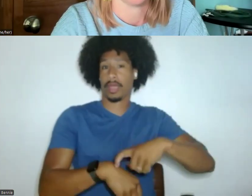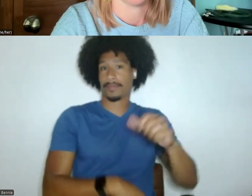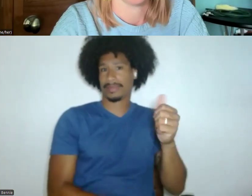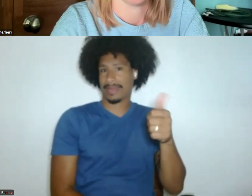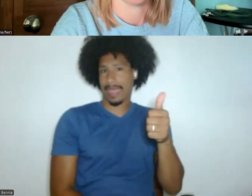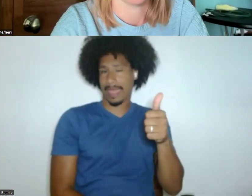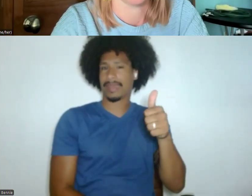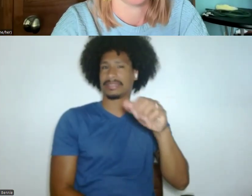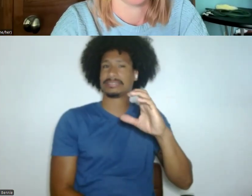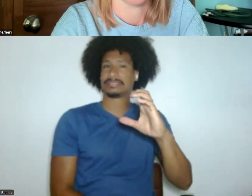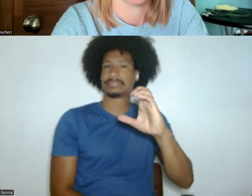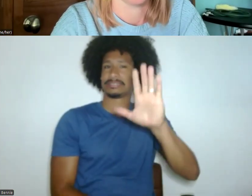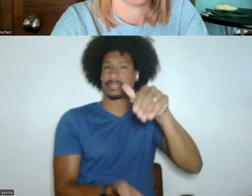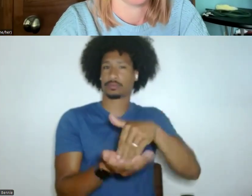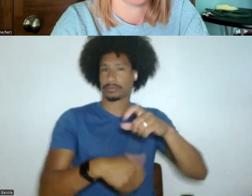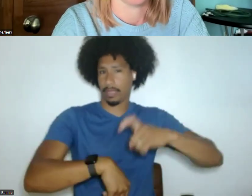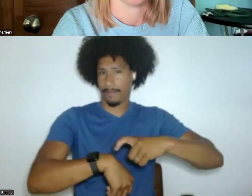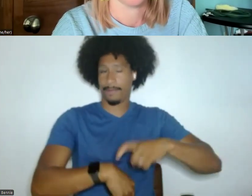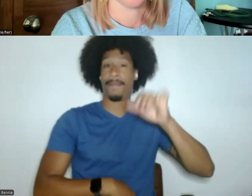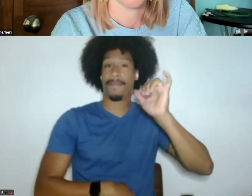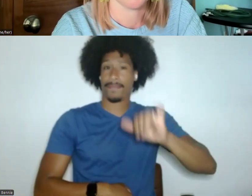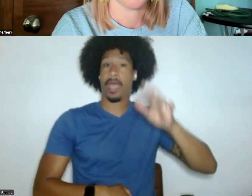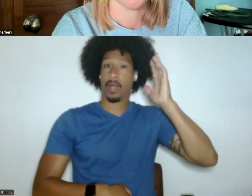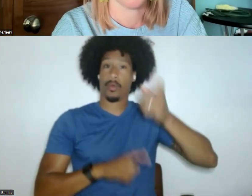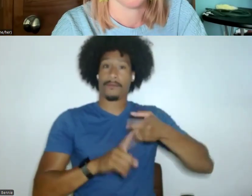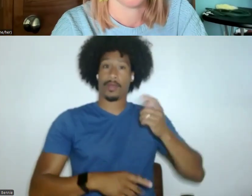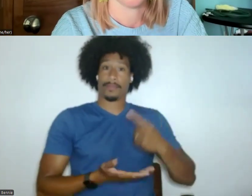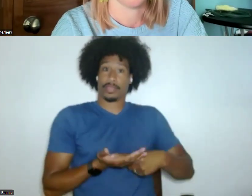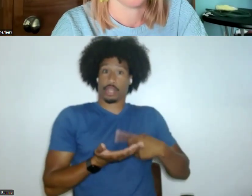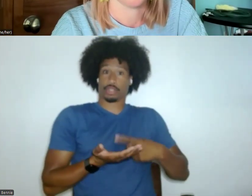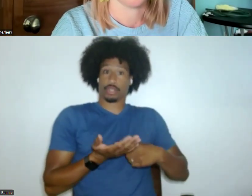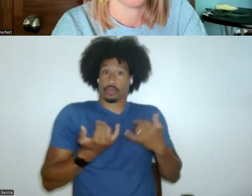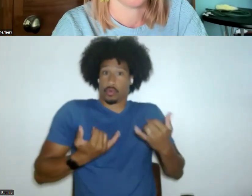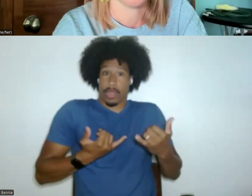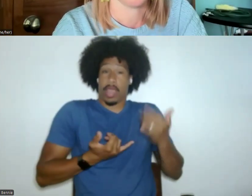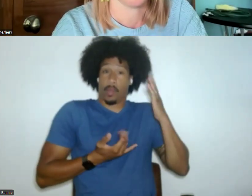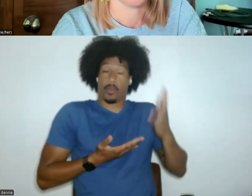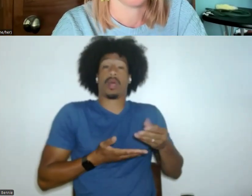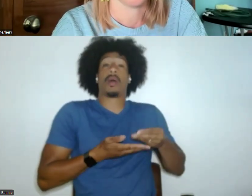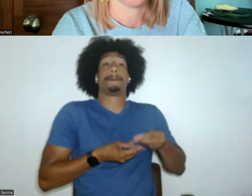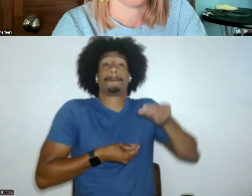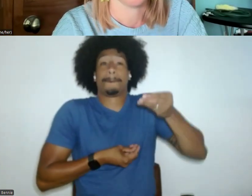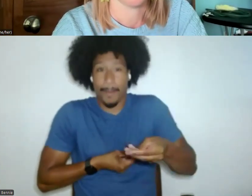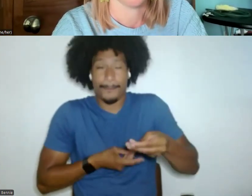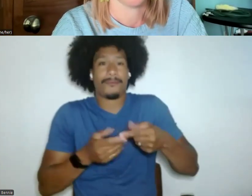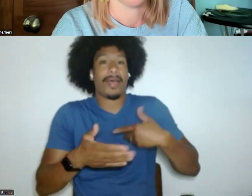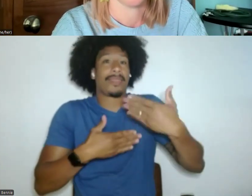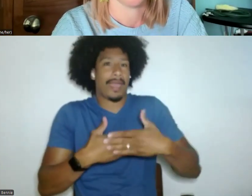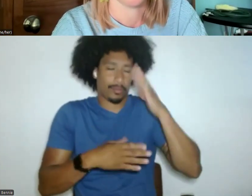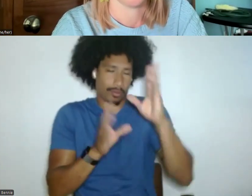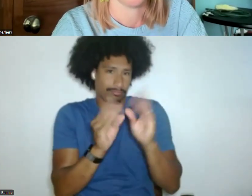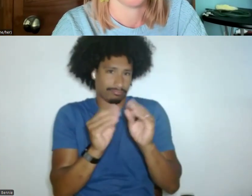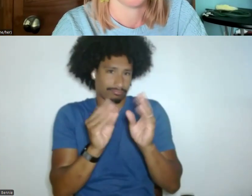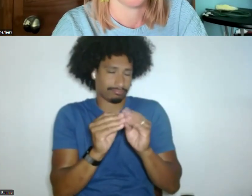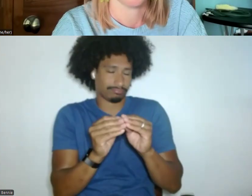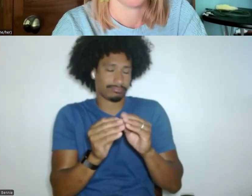well. And it will carry over some of the discussion that we've started having here about accessibility and